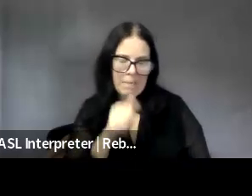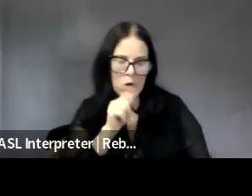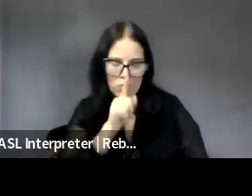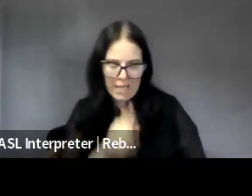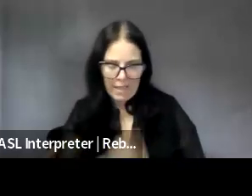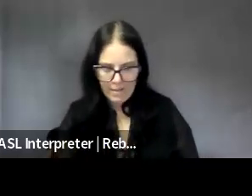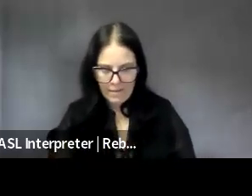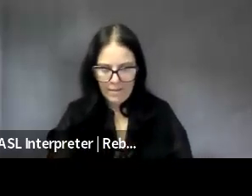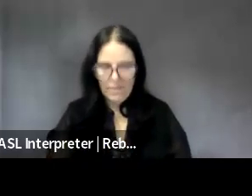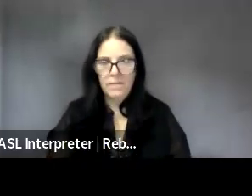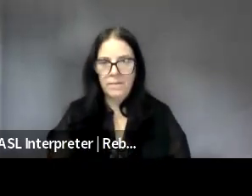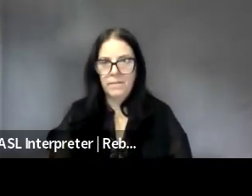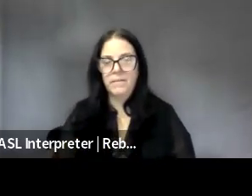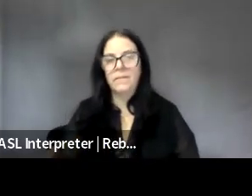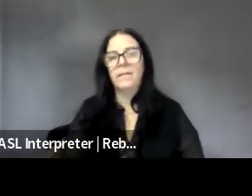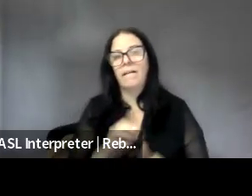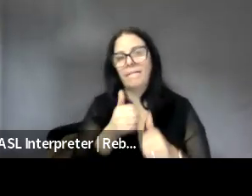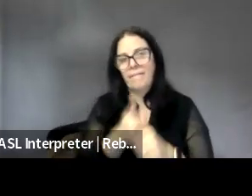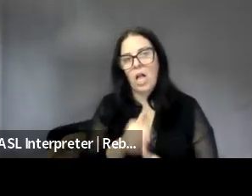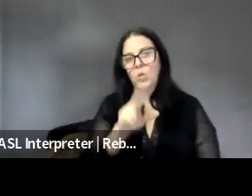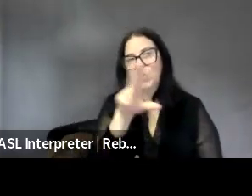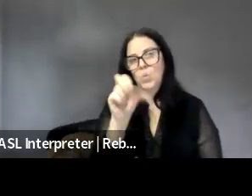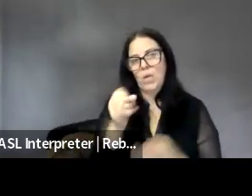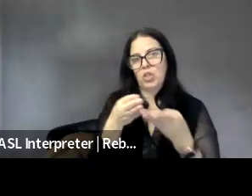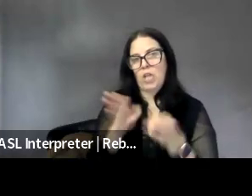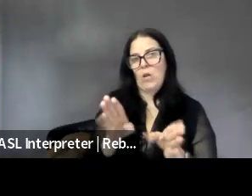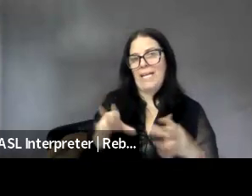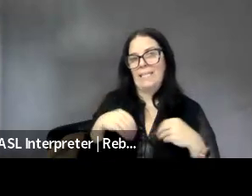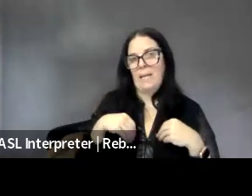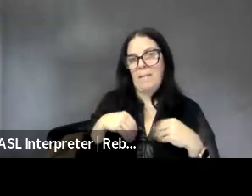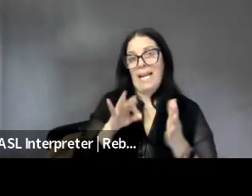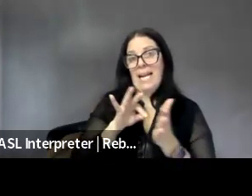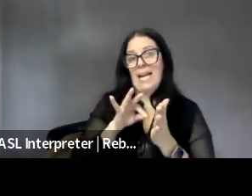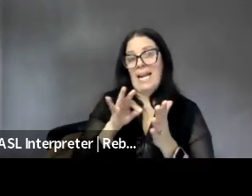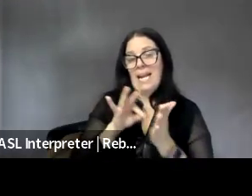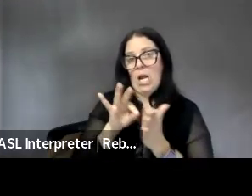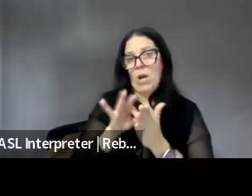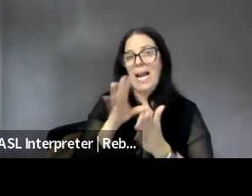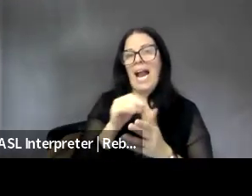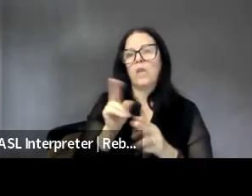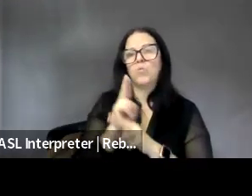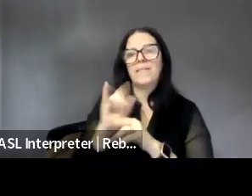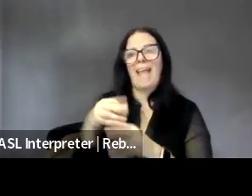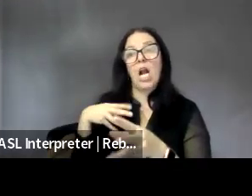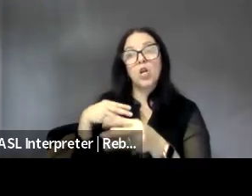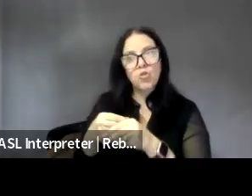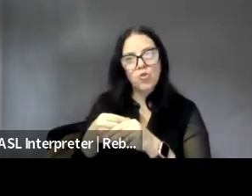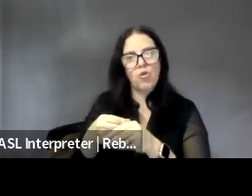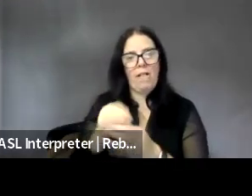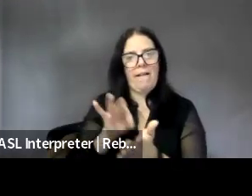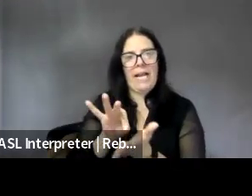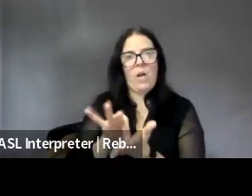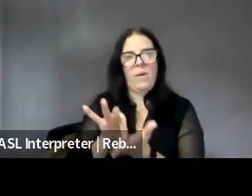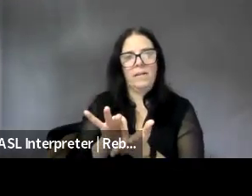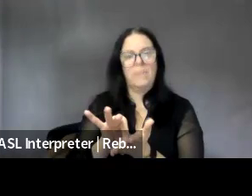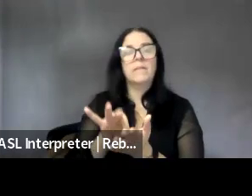Follows U.S. generally accepted accounting principles and uses the accrual basis of accounting. Now, your two options